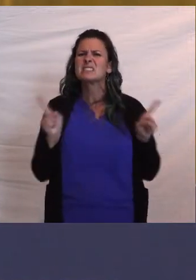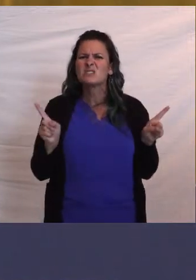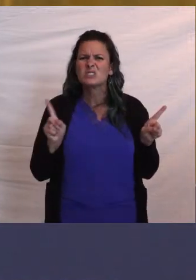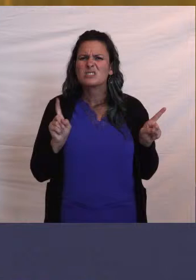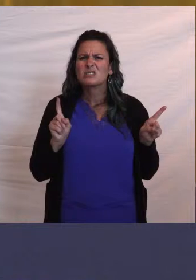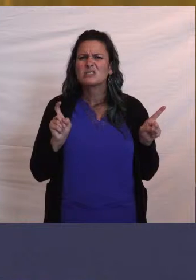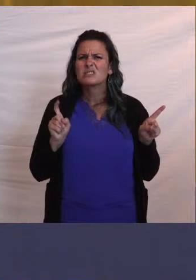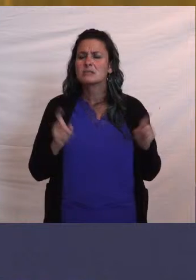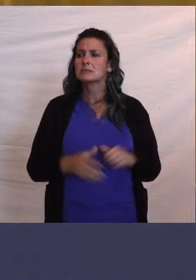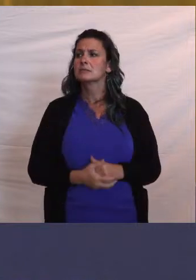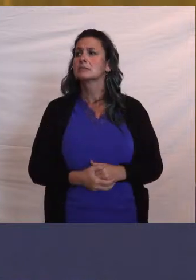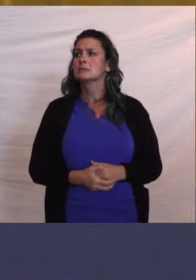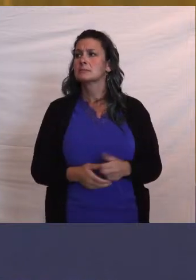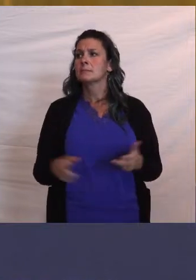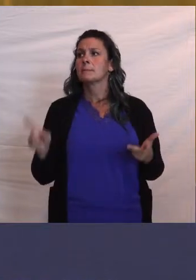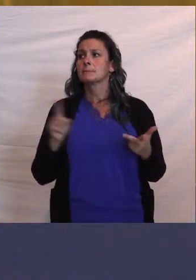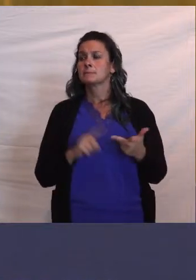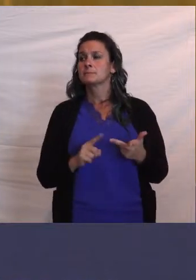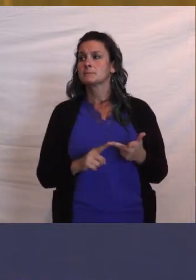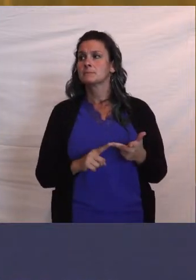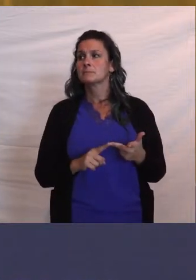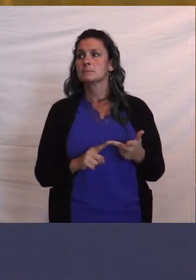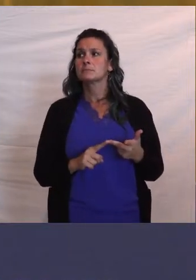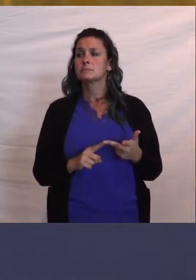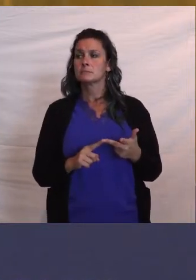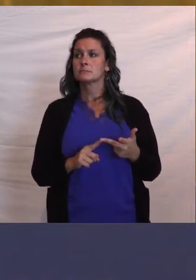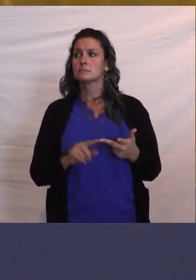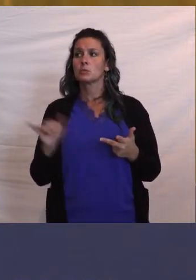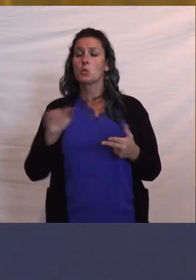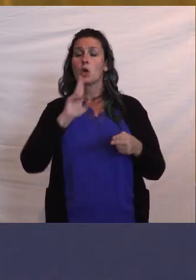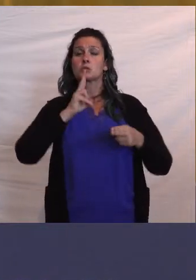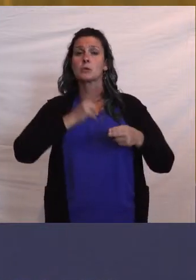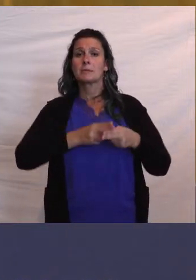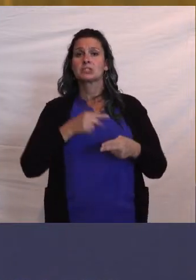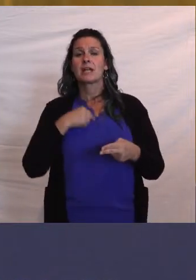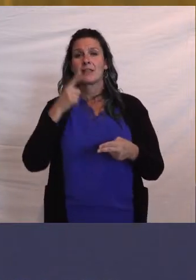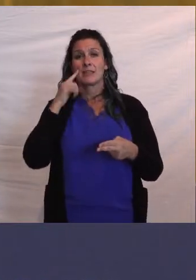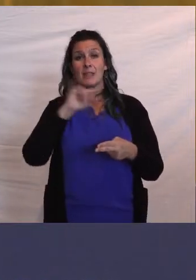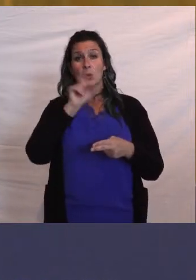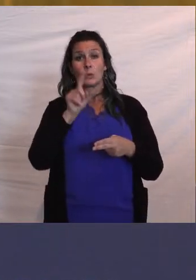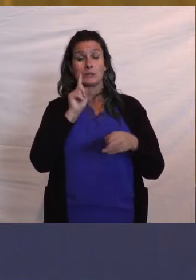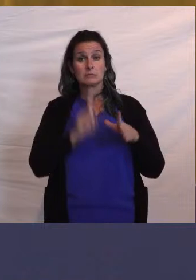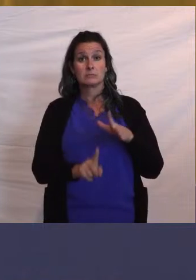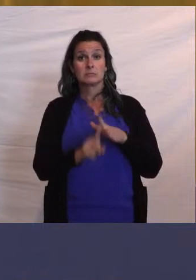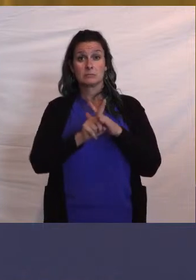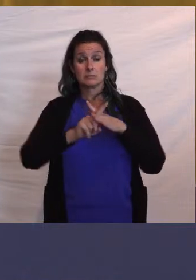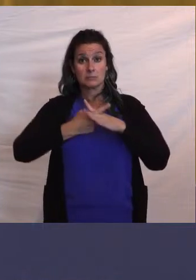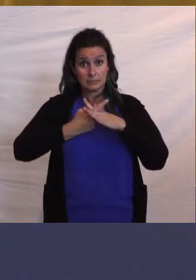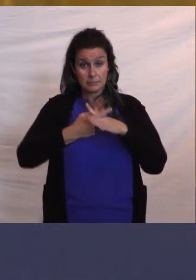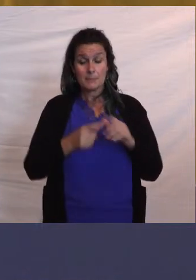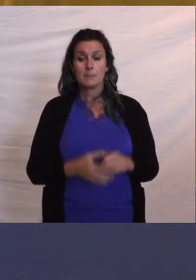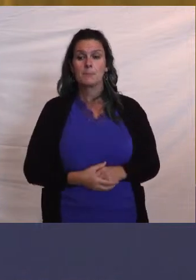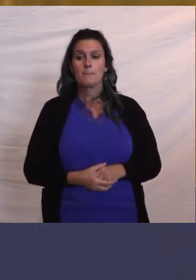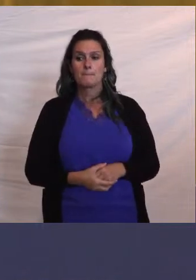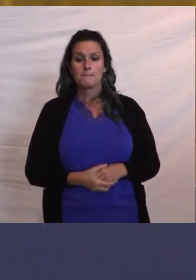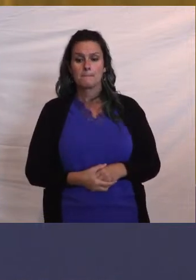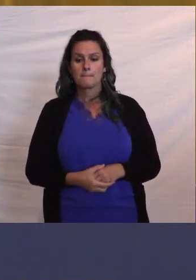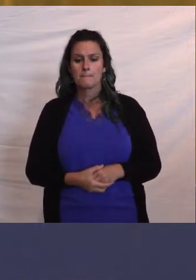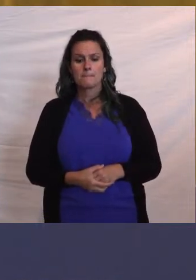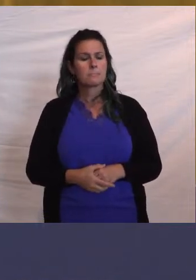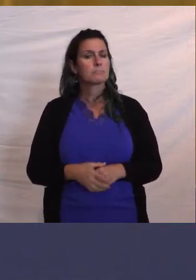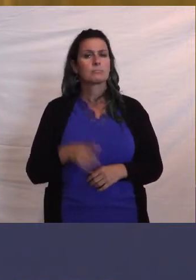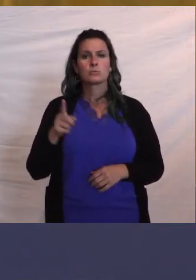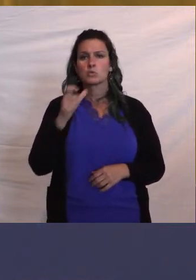difference? You also mentioned, I think when the question came up initially, that you do